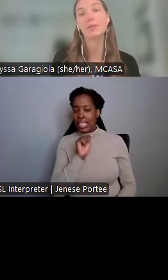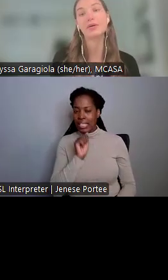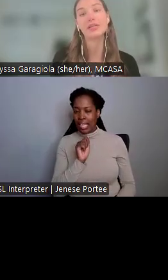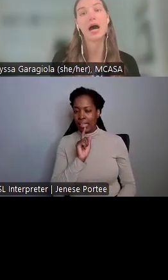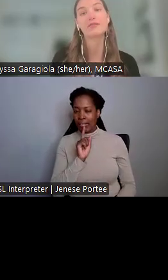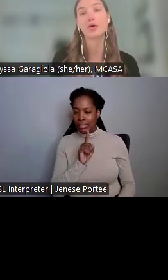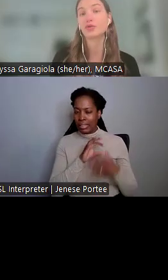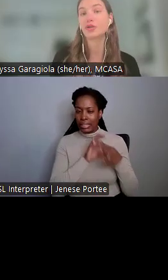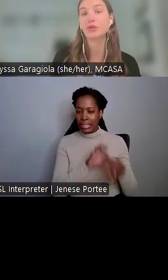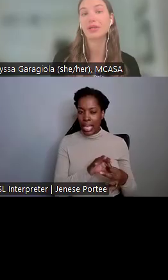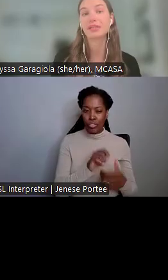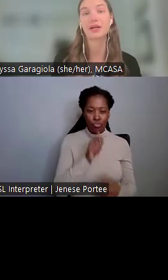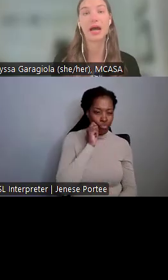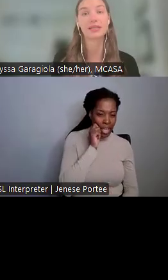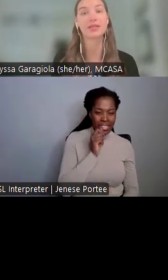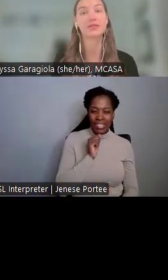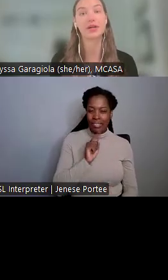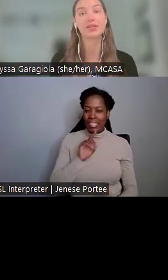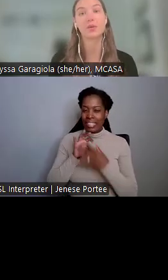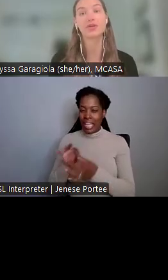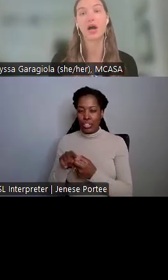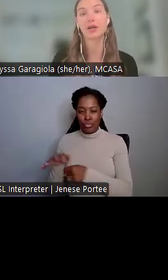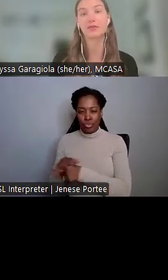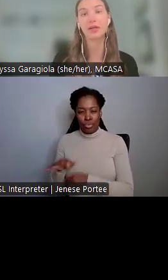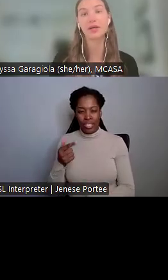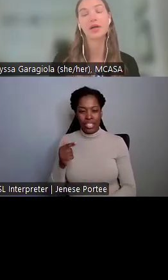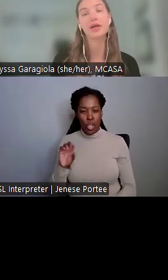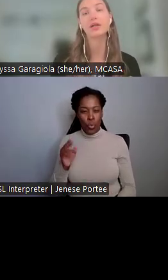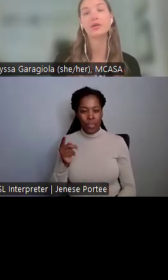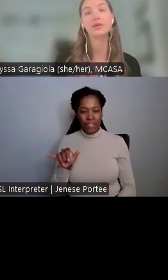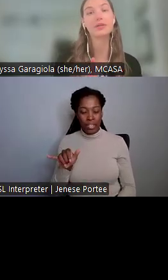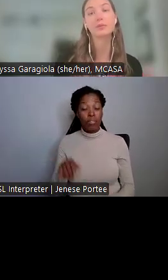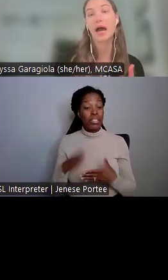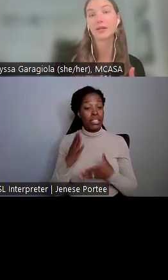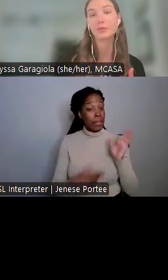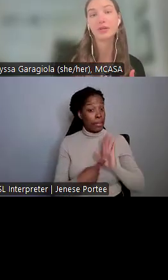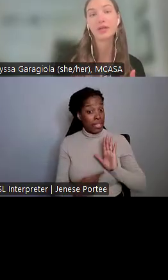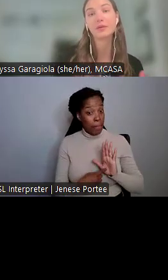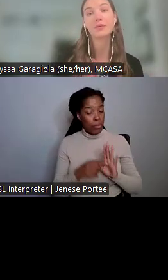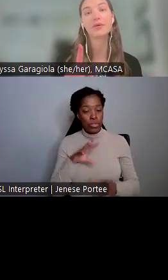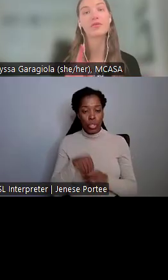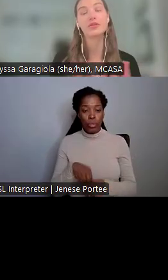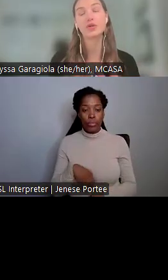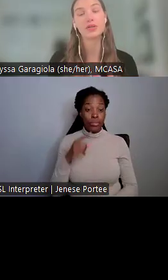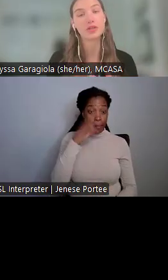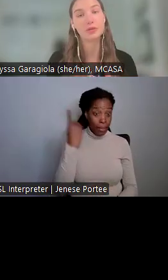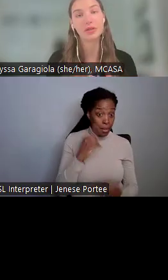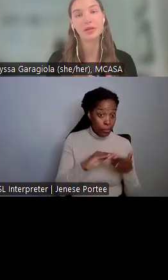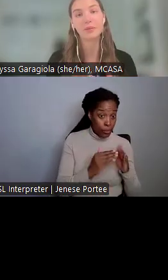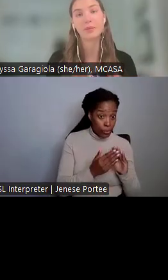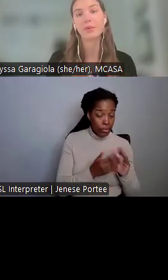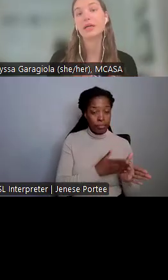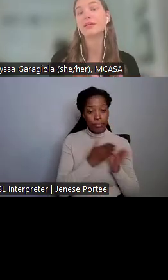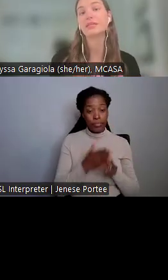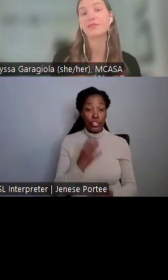Some examples of cultural communities that are not tied to race or geography include the Black community, the Jewish